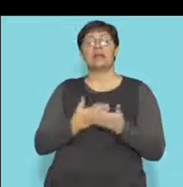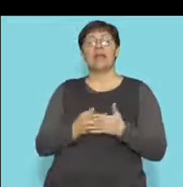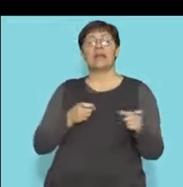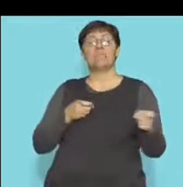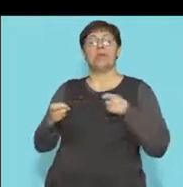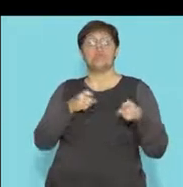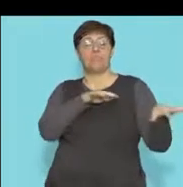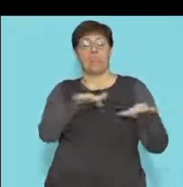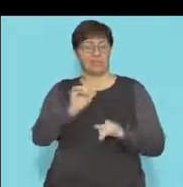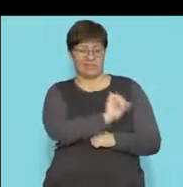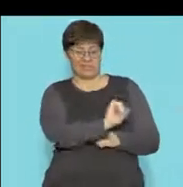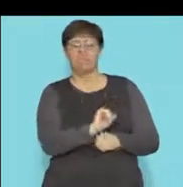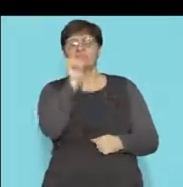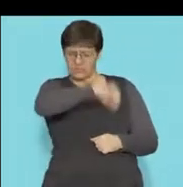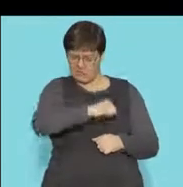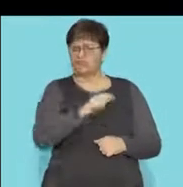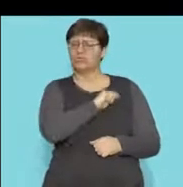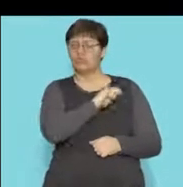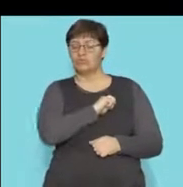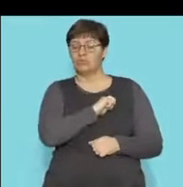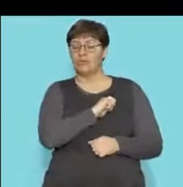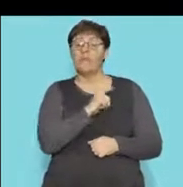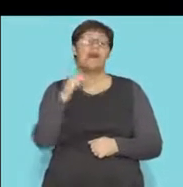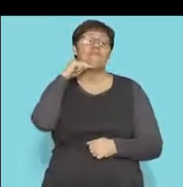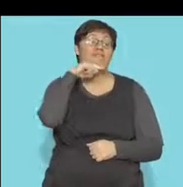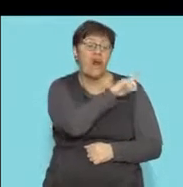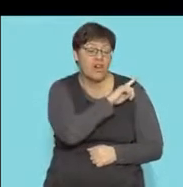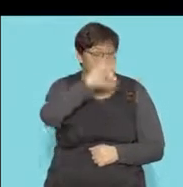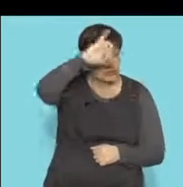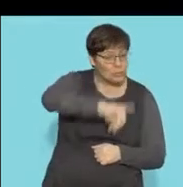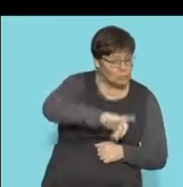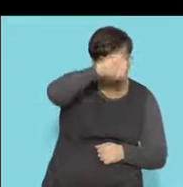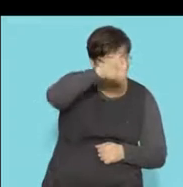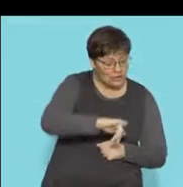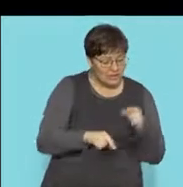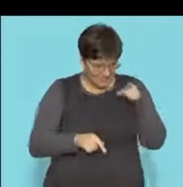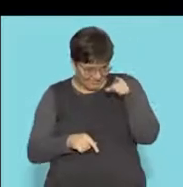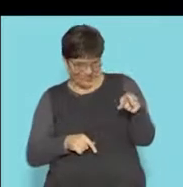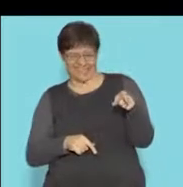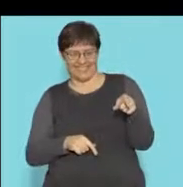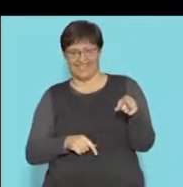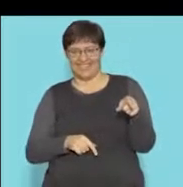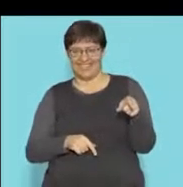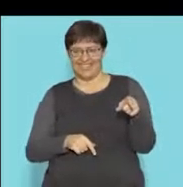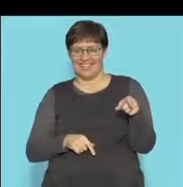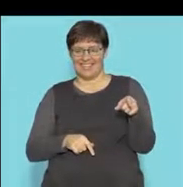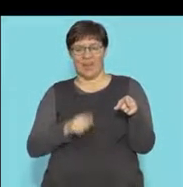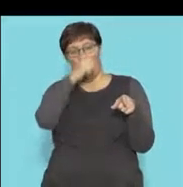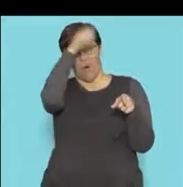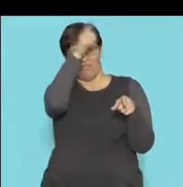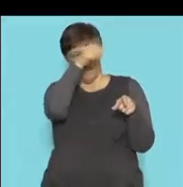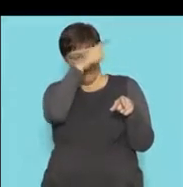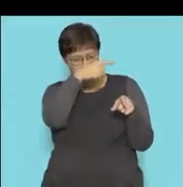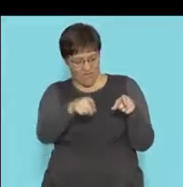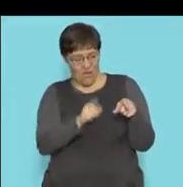manage populations. Yes, I know that this is true. So I'm going to eliminate the ones that